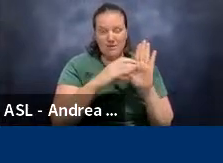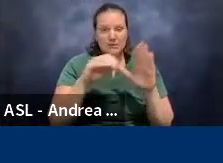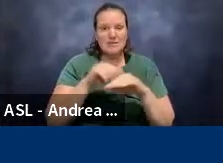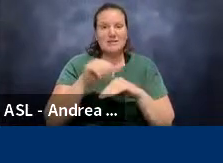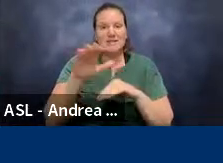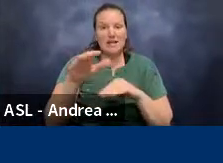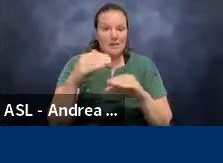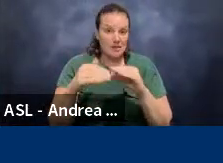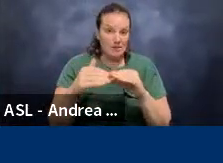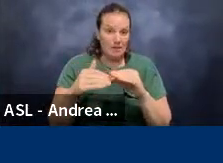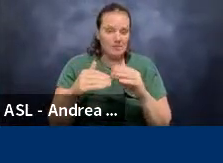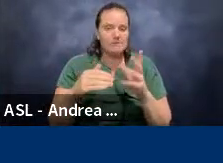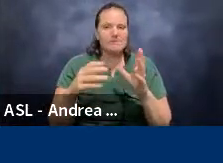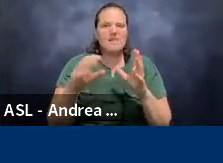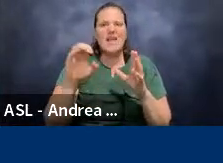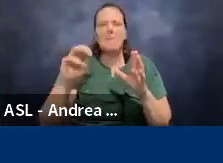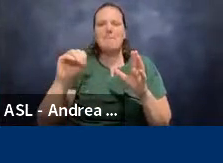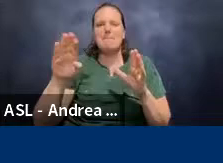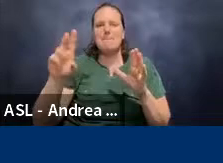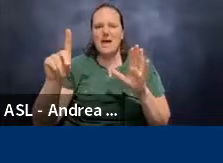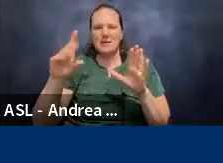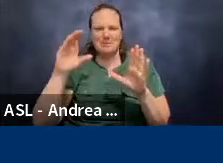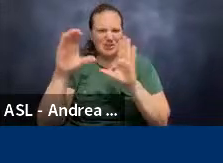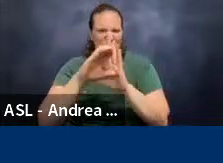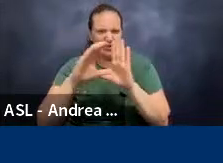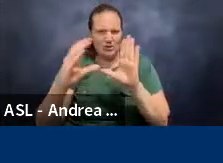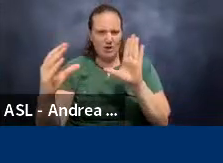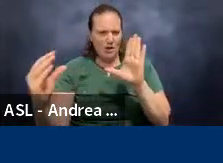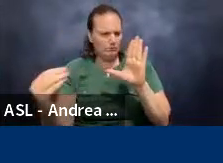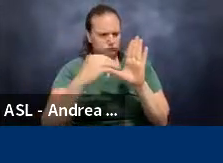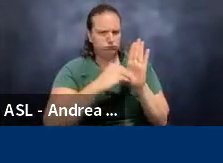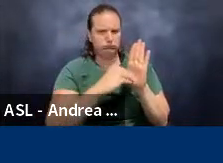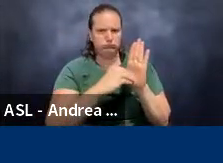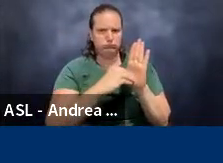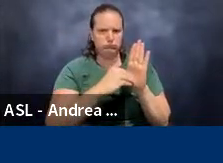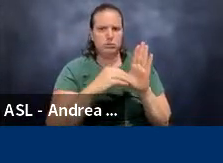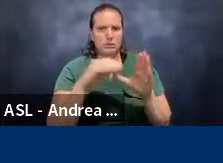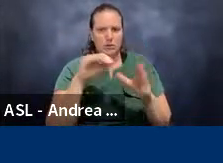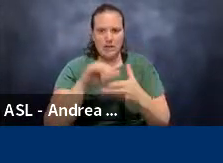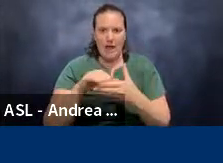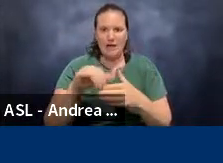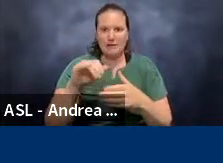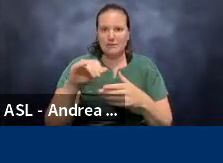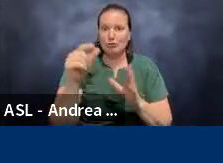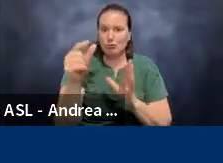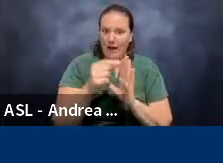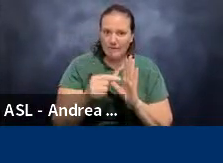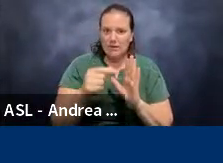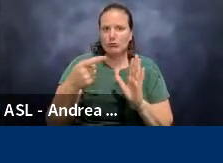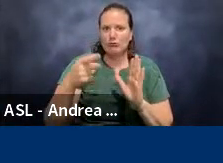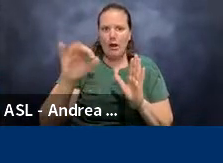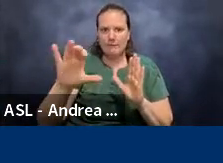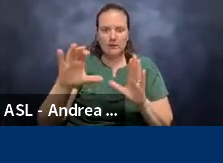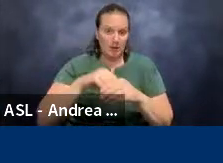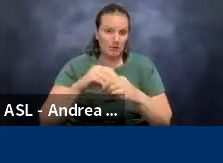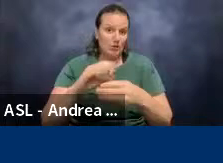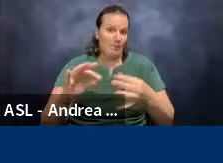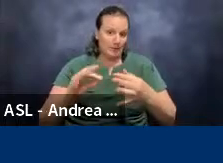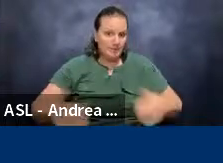it via email, you need to embed those graphics or photos into the comment.